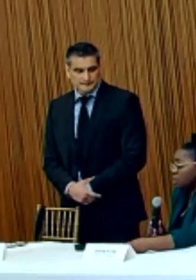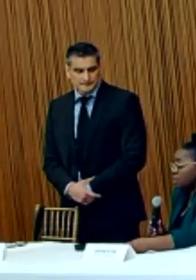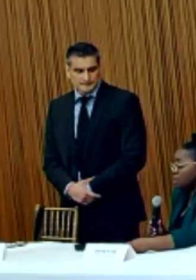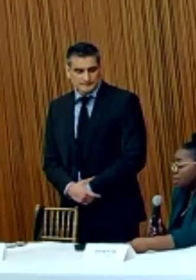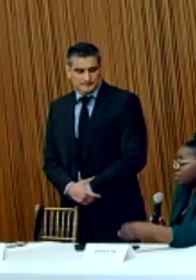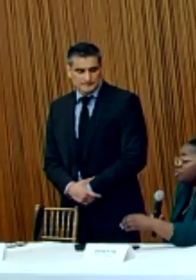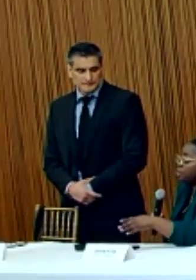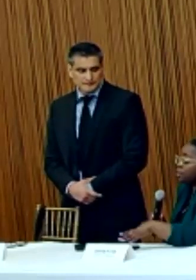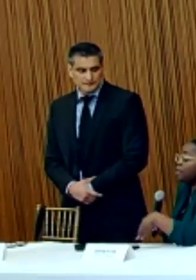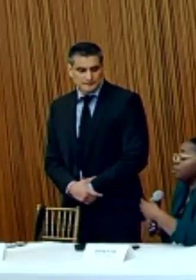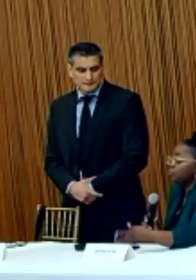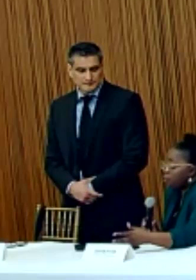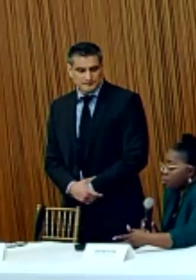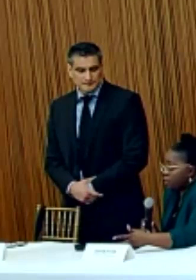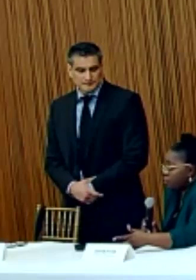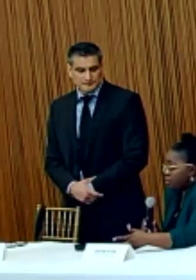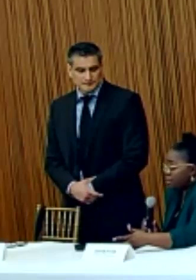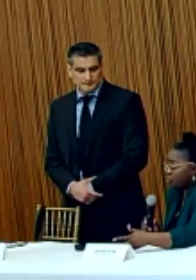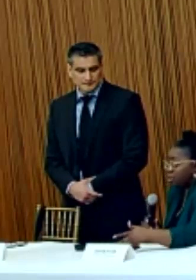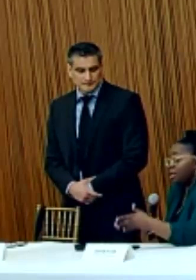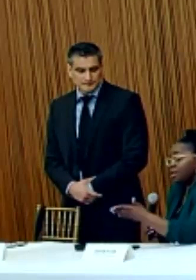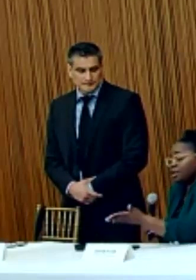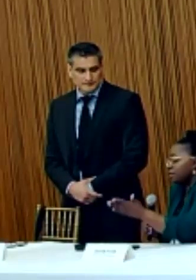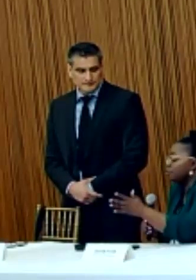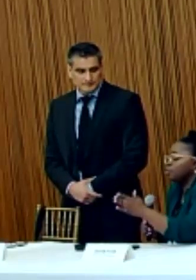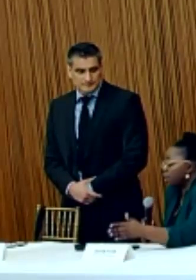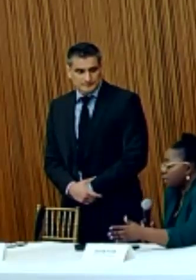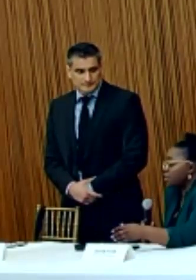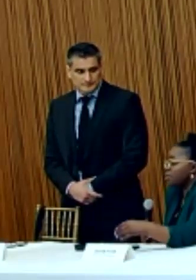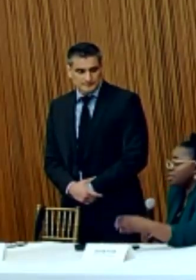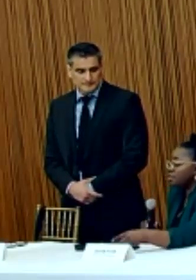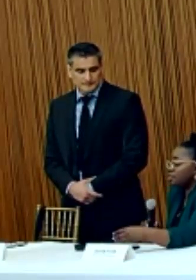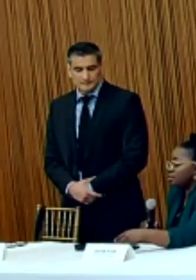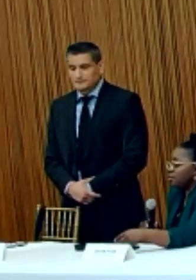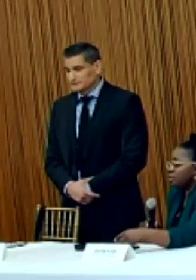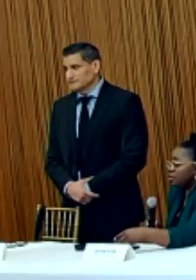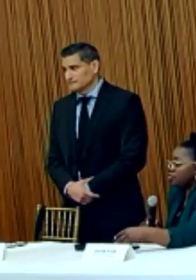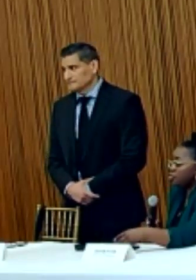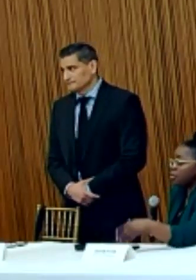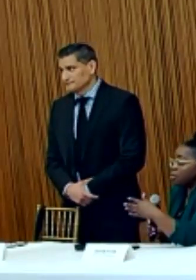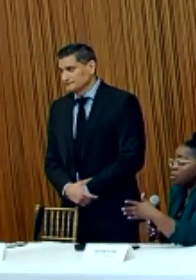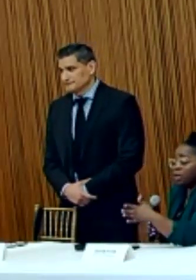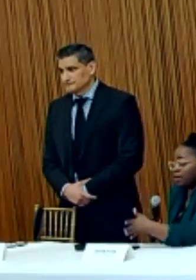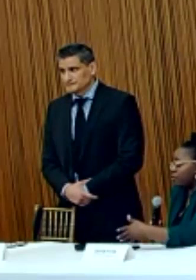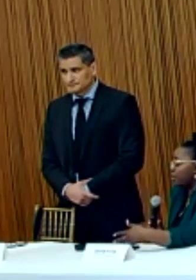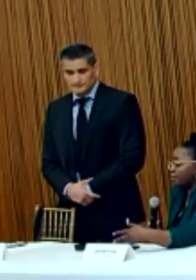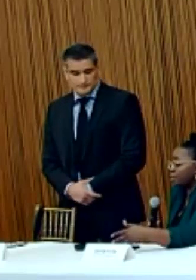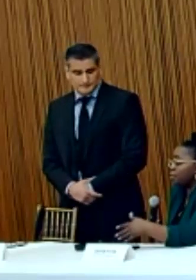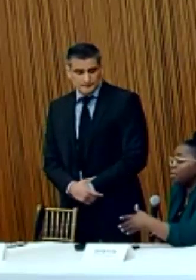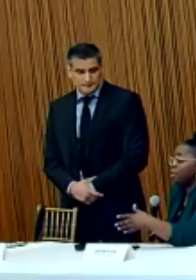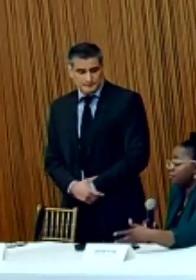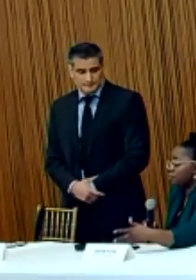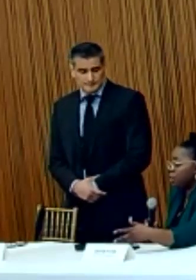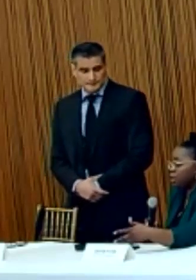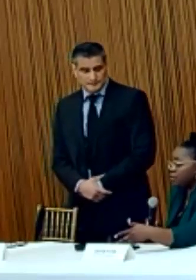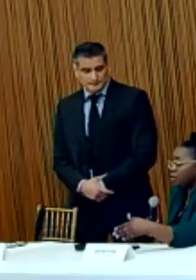control uh so that they can move forward with that transaction you're right it is a significant issue there are we have to tackle it in